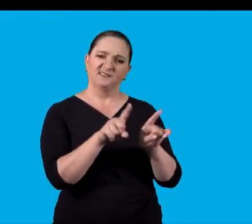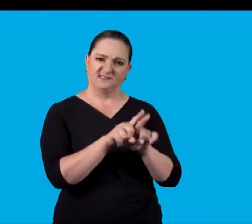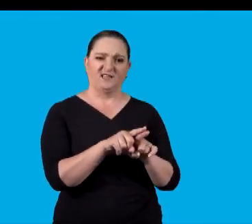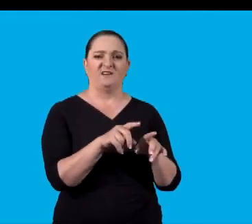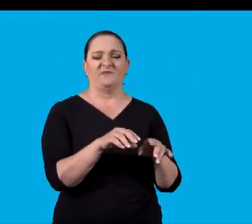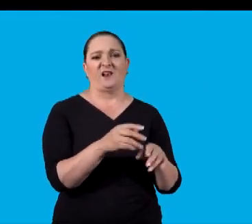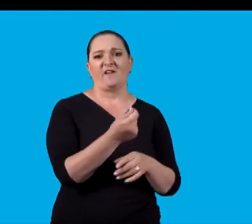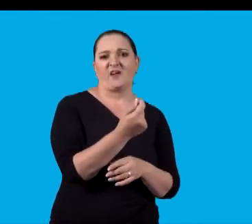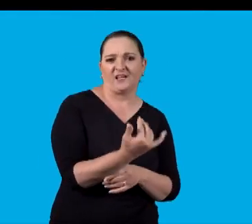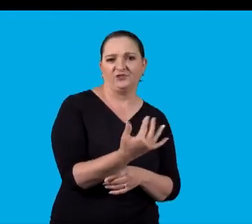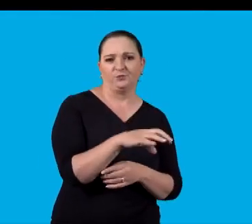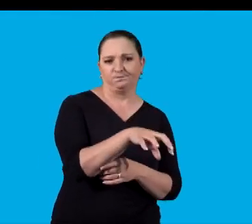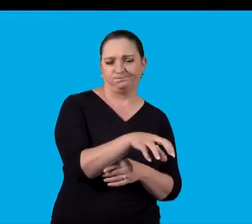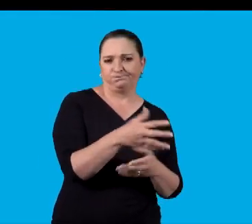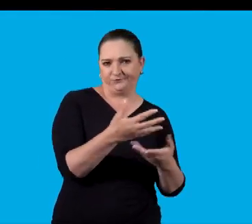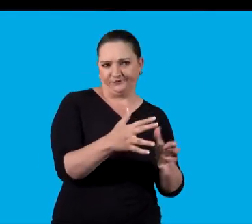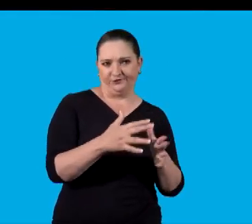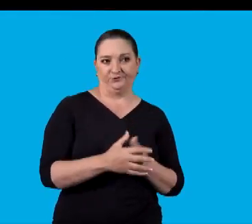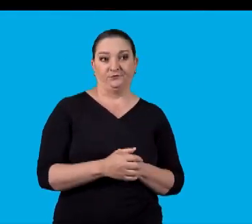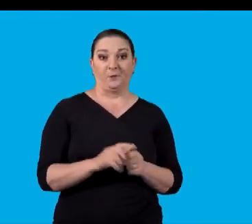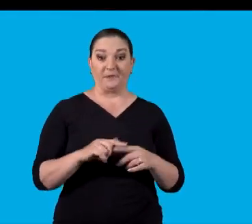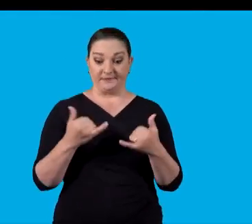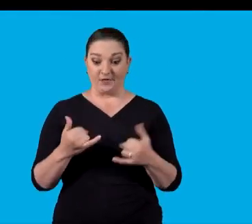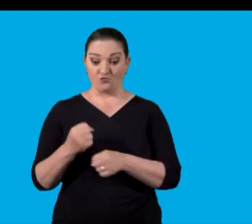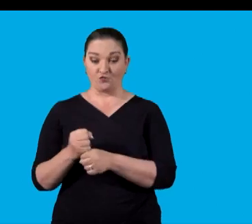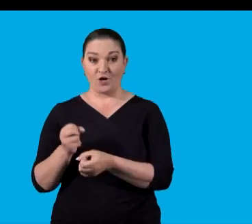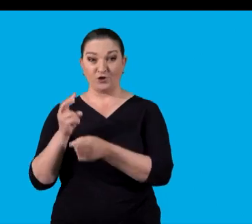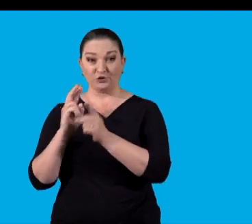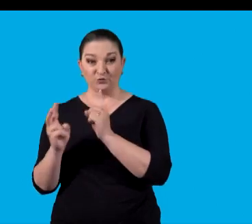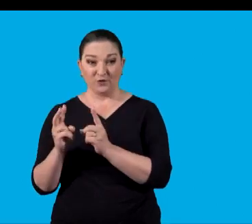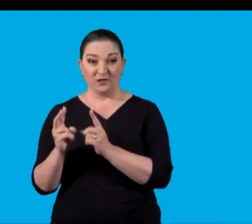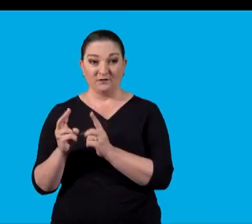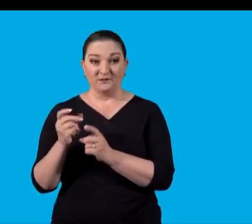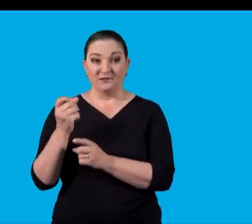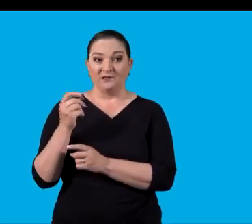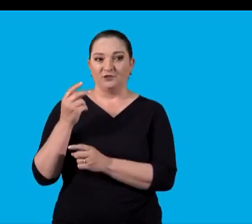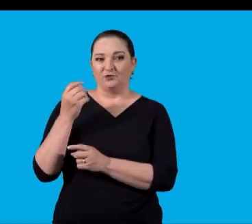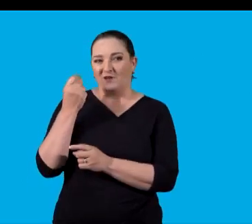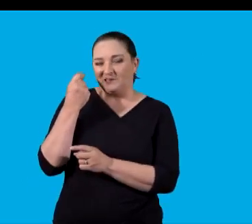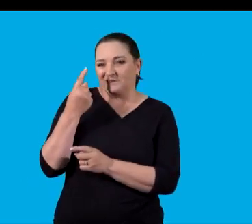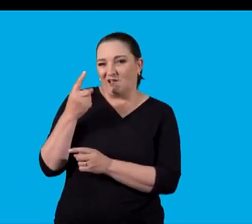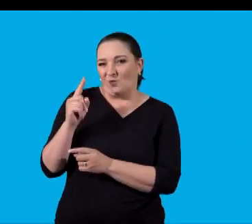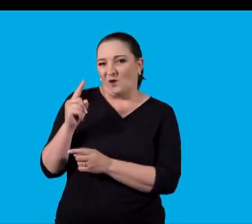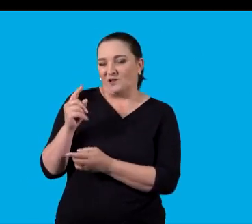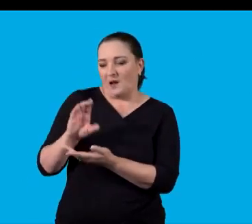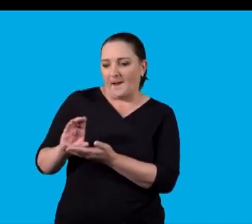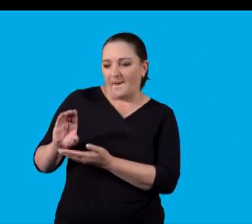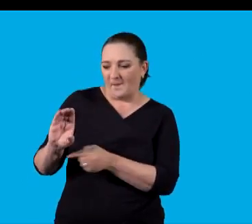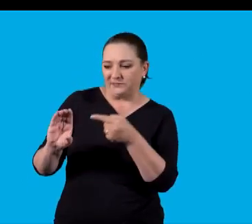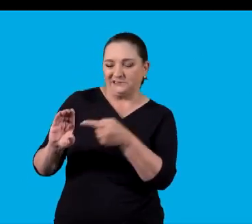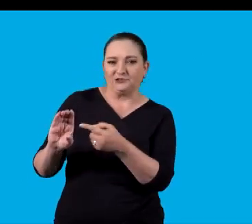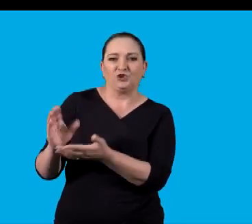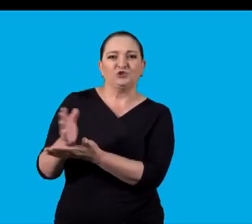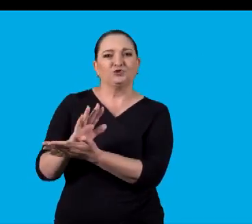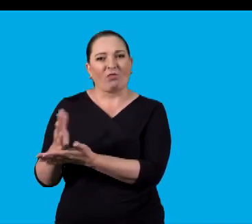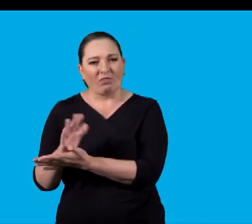we also did the statement of financial position. In grade 12, we're going to focus on understanding share capital, and that there is an